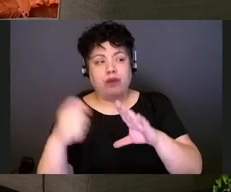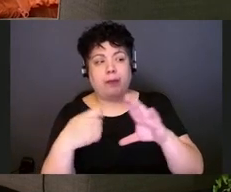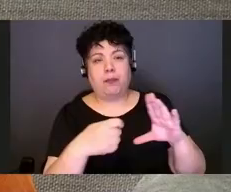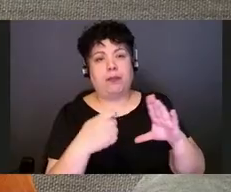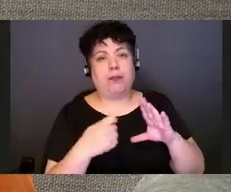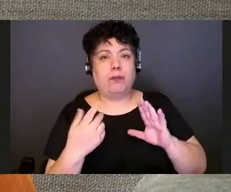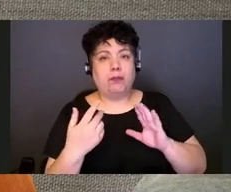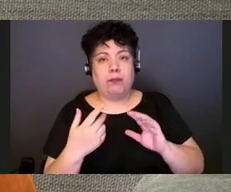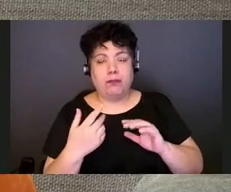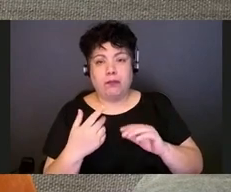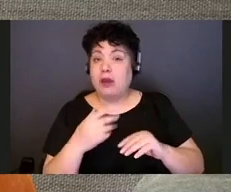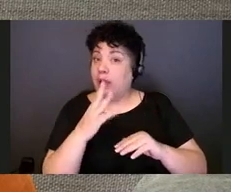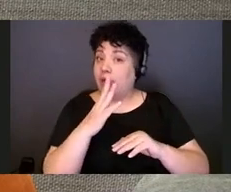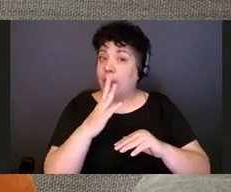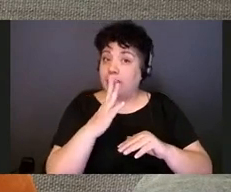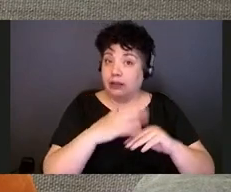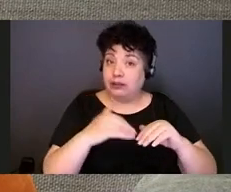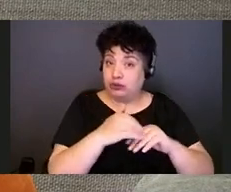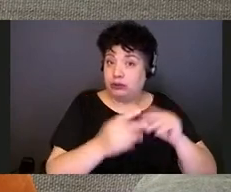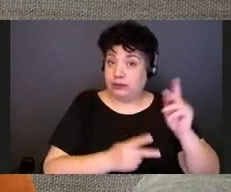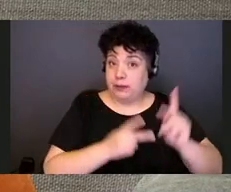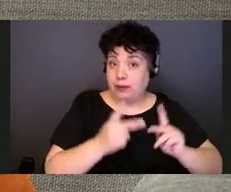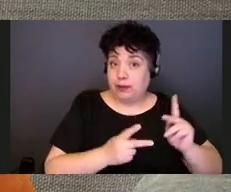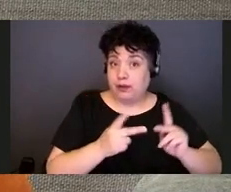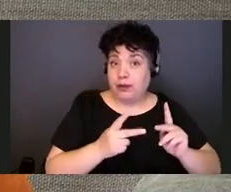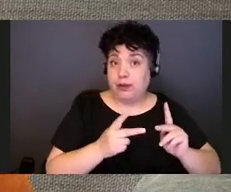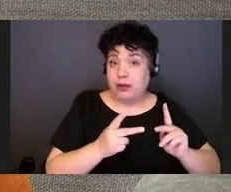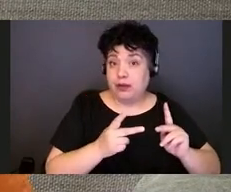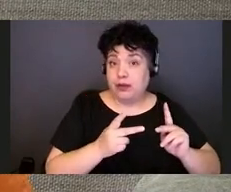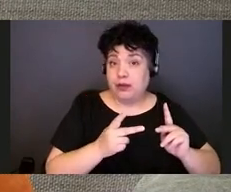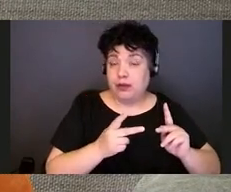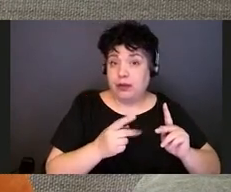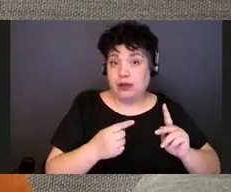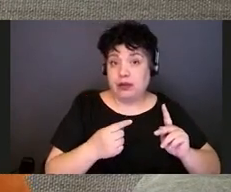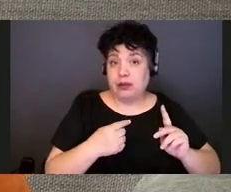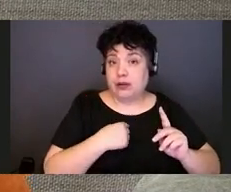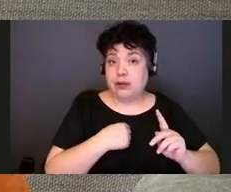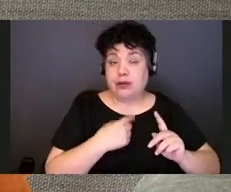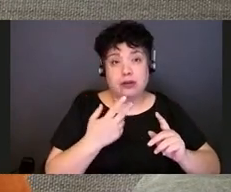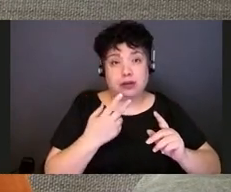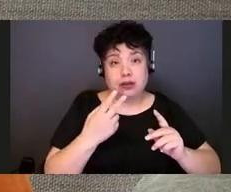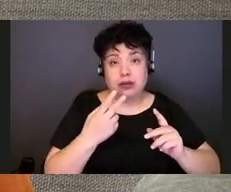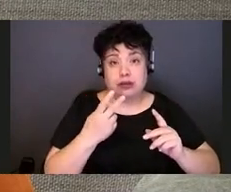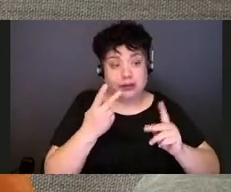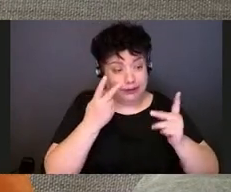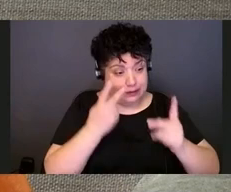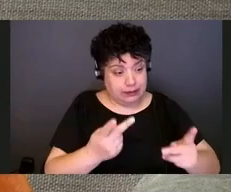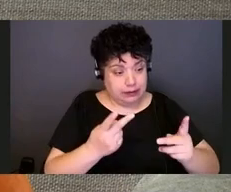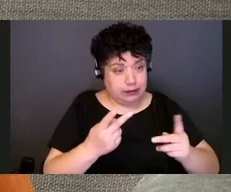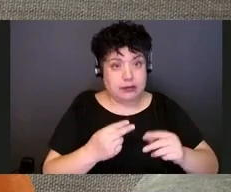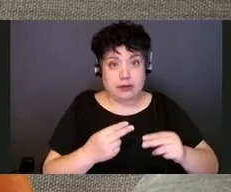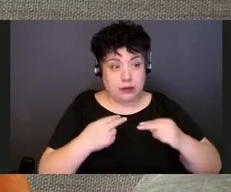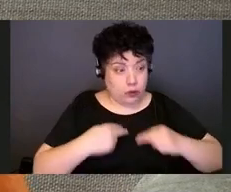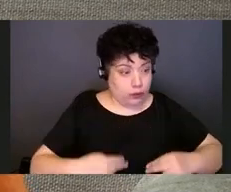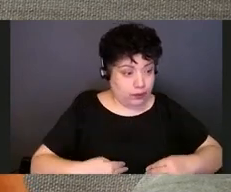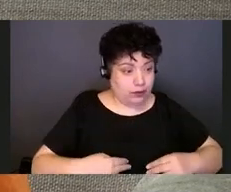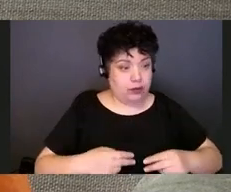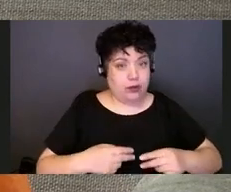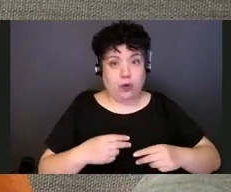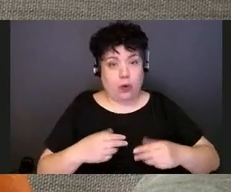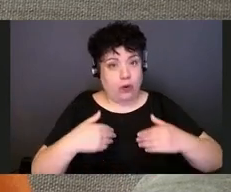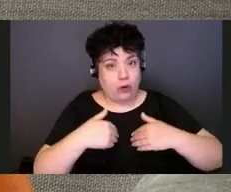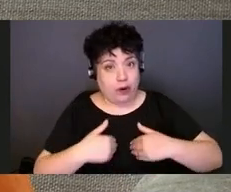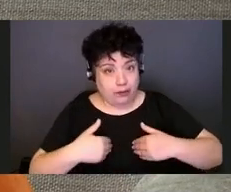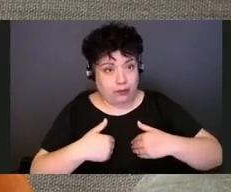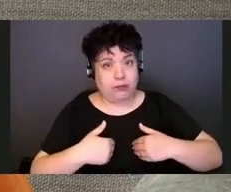As Indigenous peoples, we don't see human beings or non-human beings or land as subject in the same